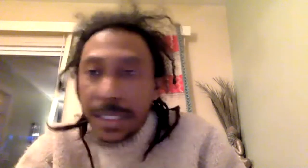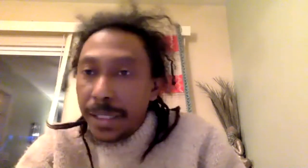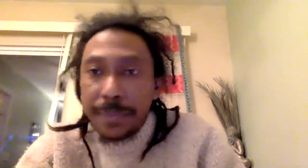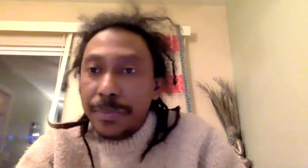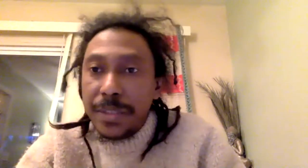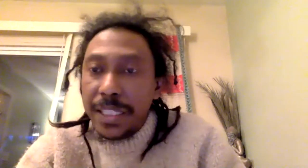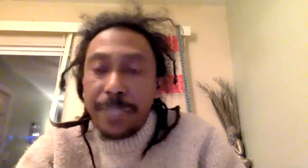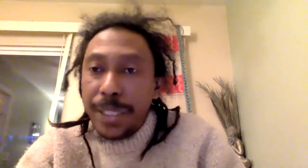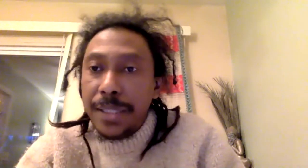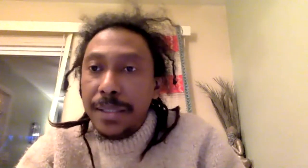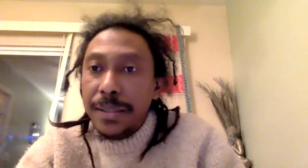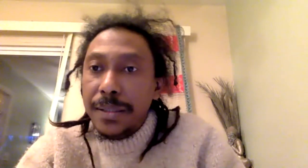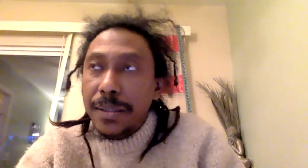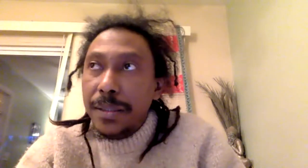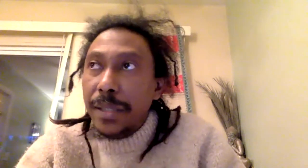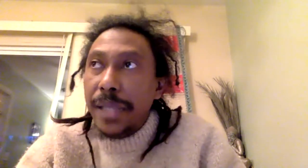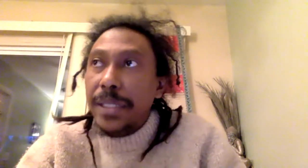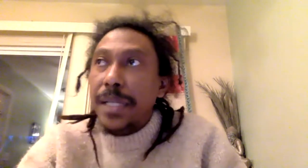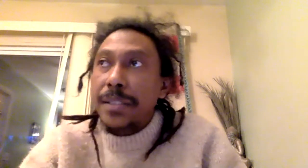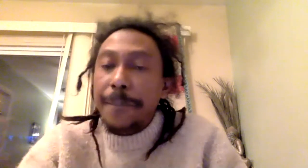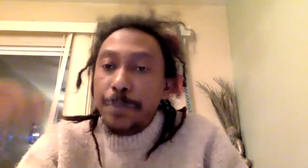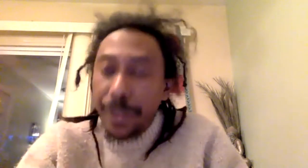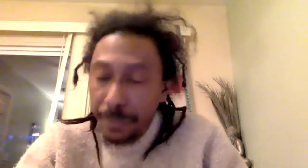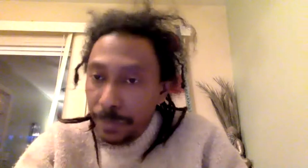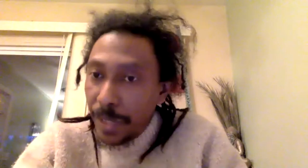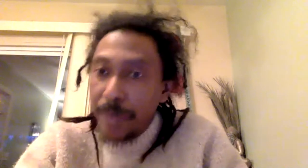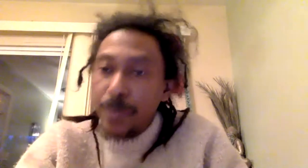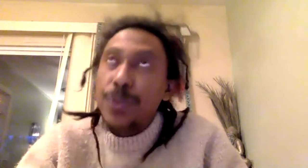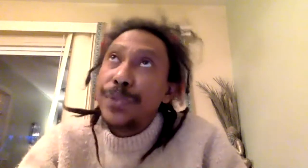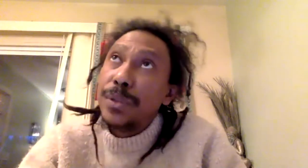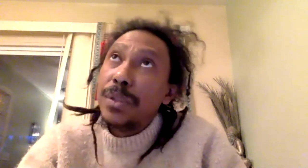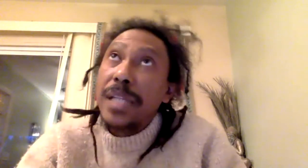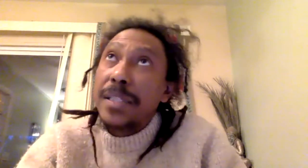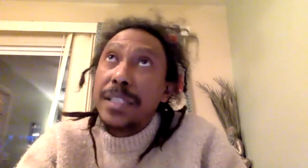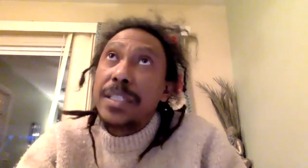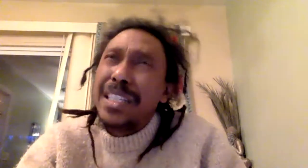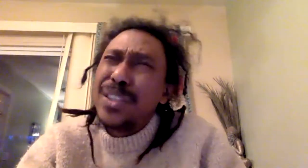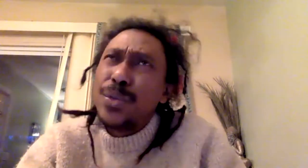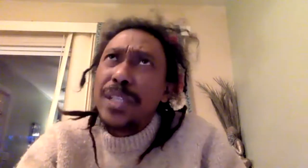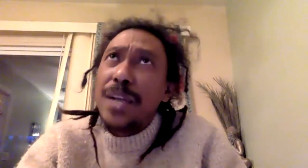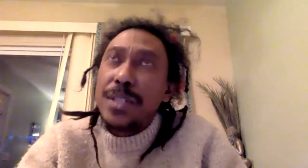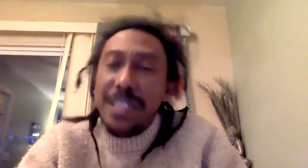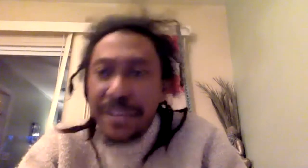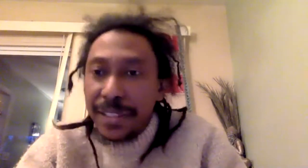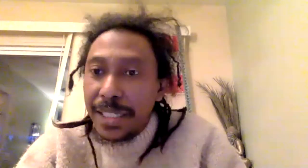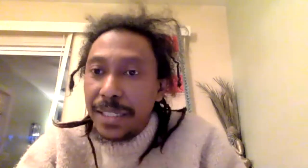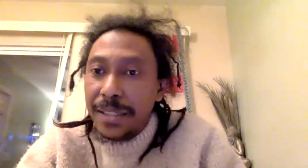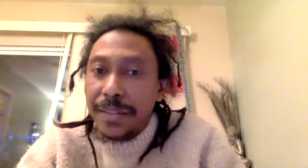really disappear. And then I moved to United States